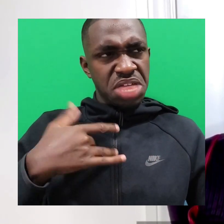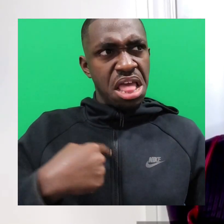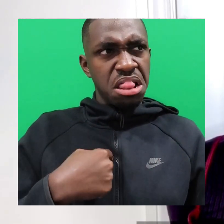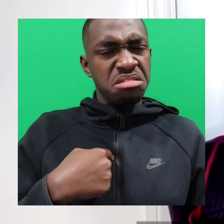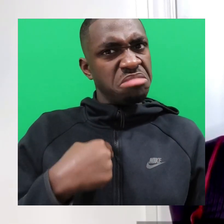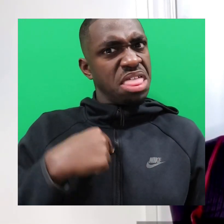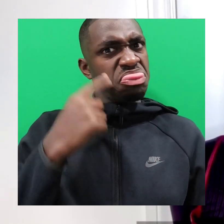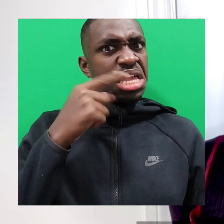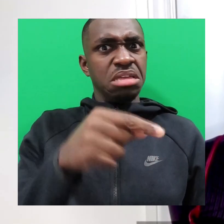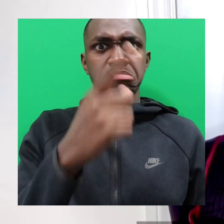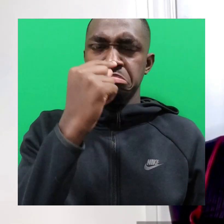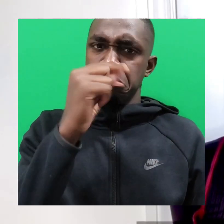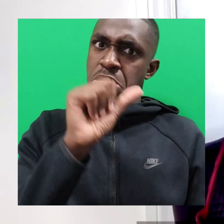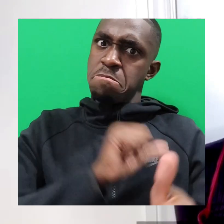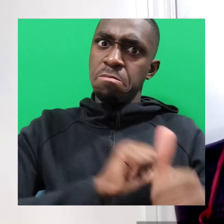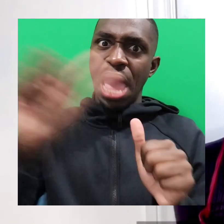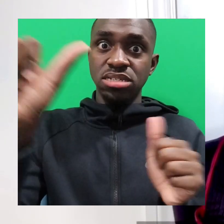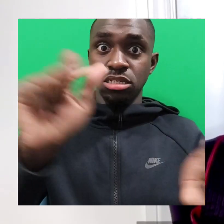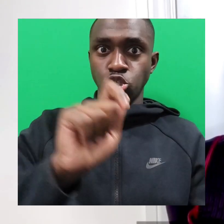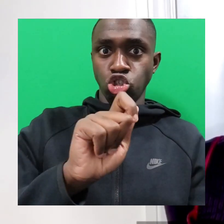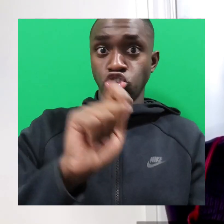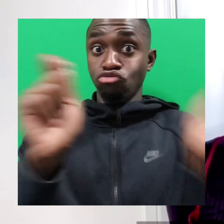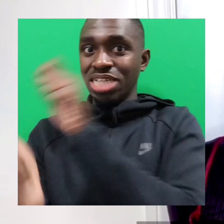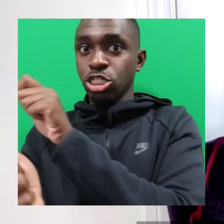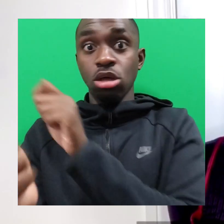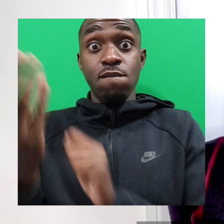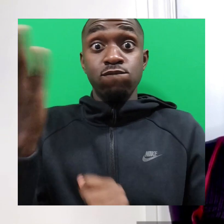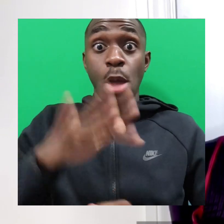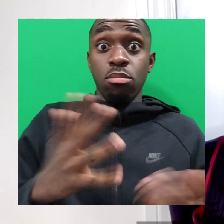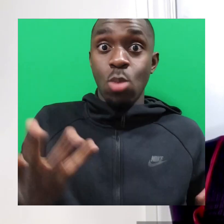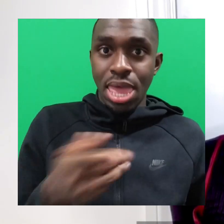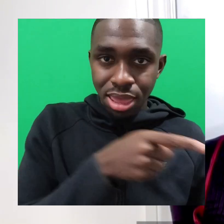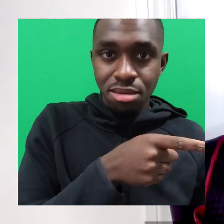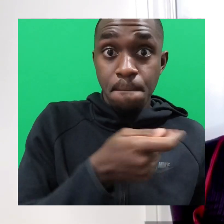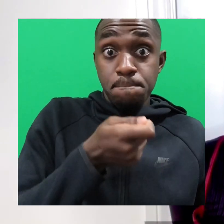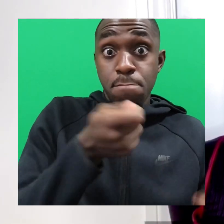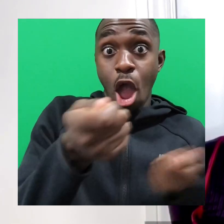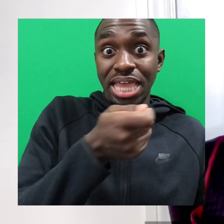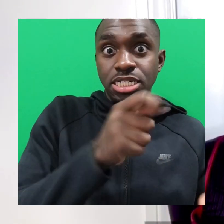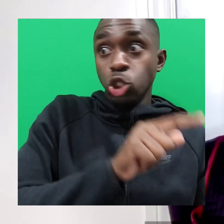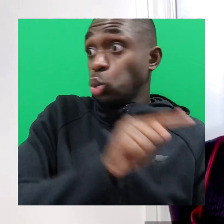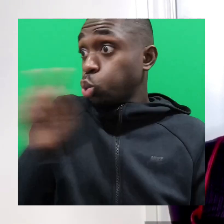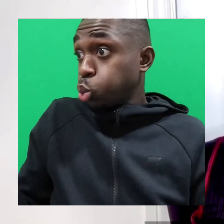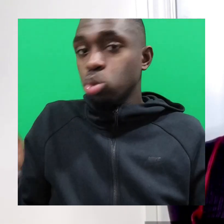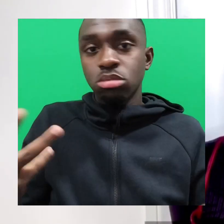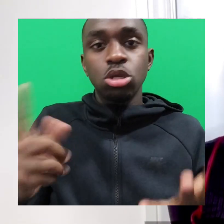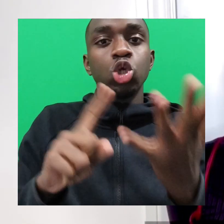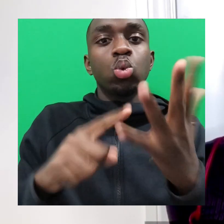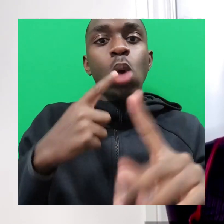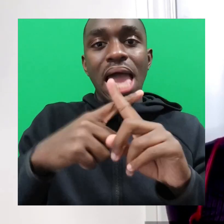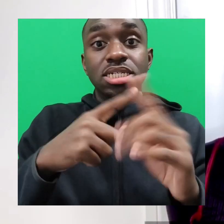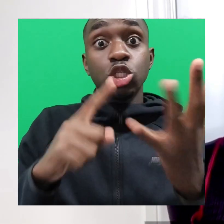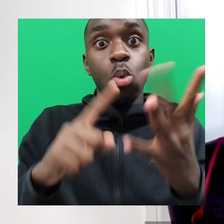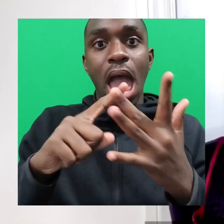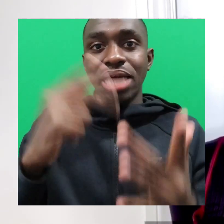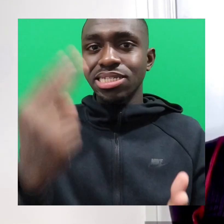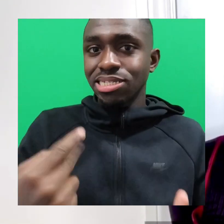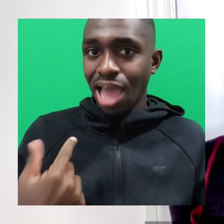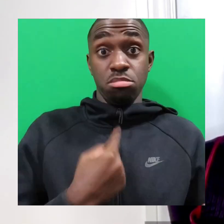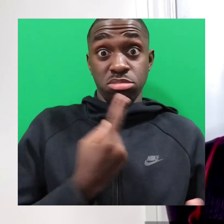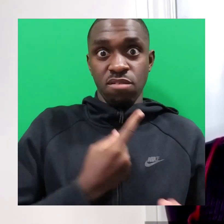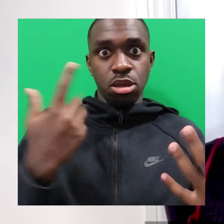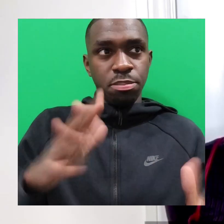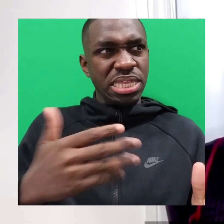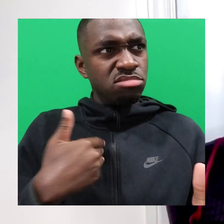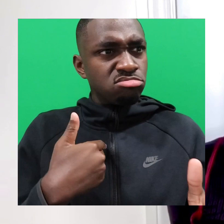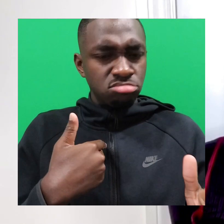So I'm doing some research, I'm going to all these networking events. Networking is one of the best ways to get